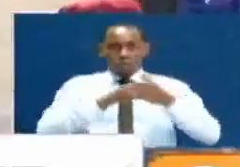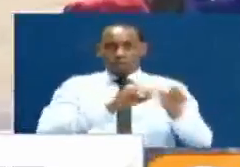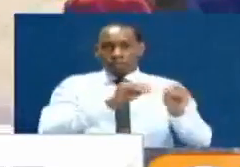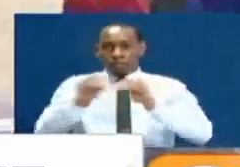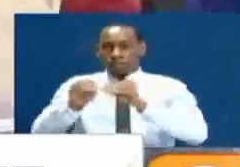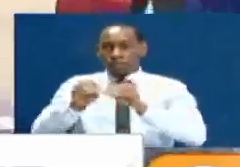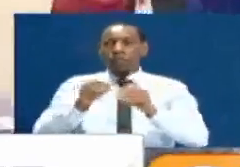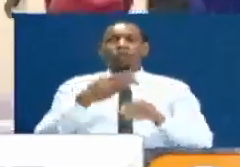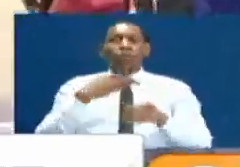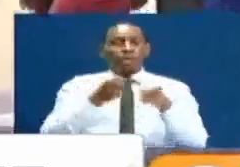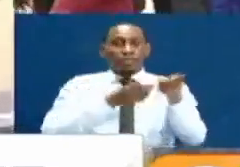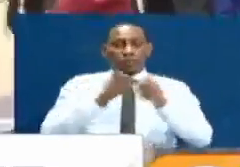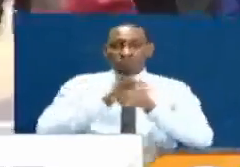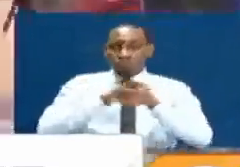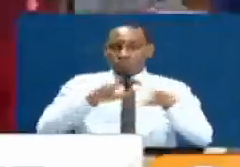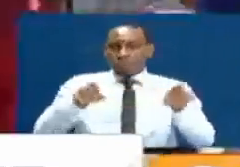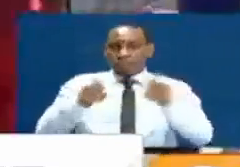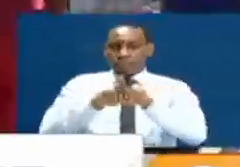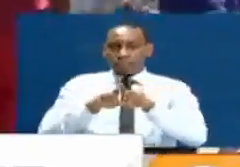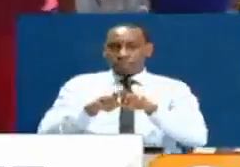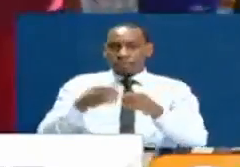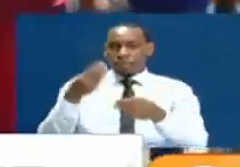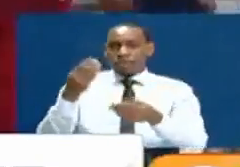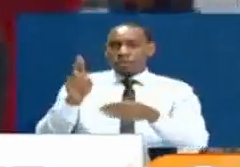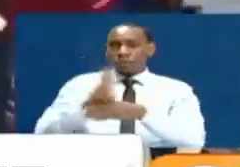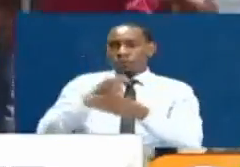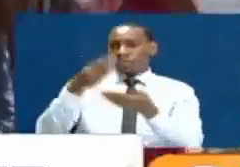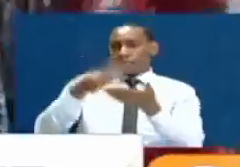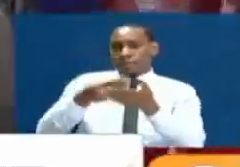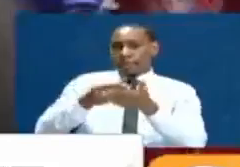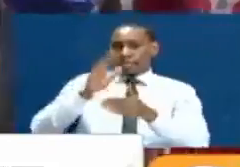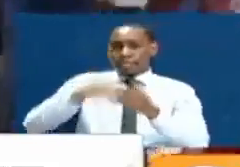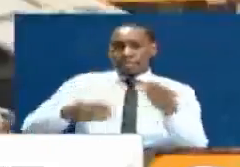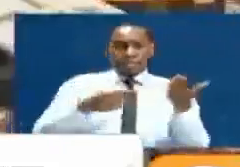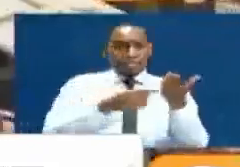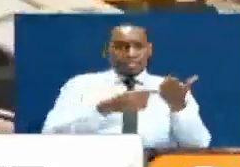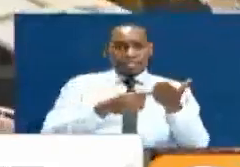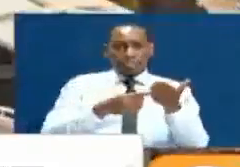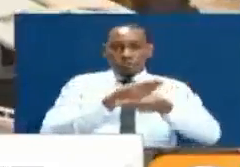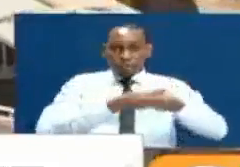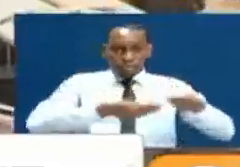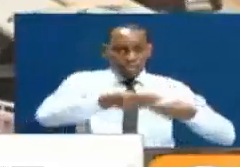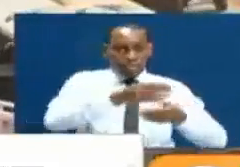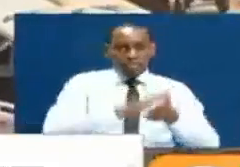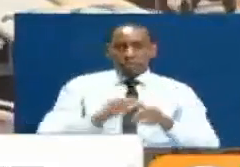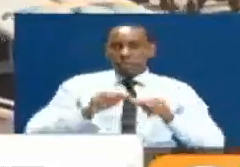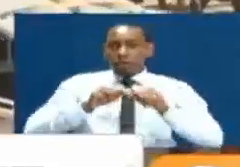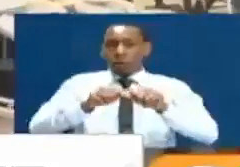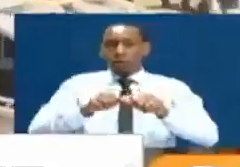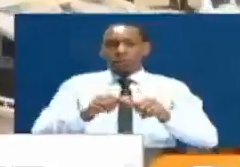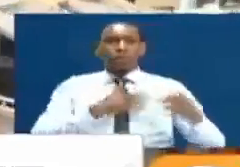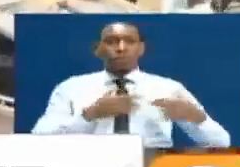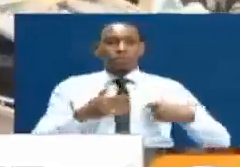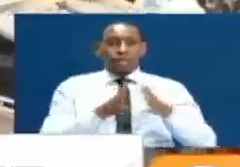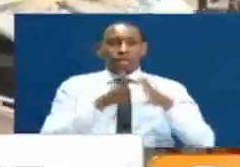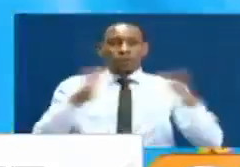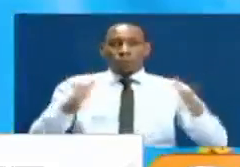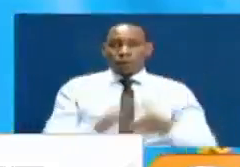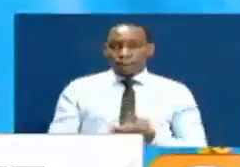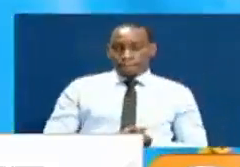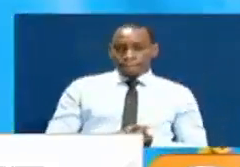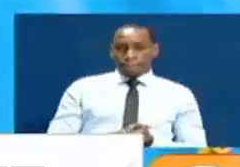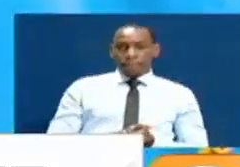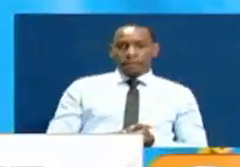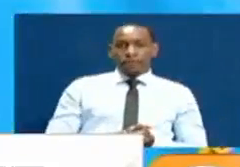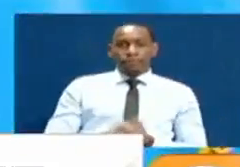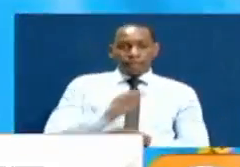containing spread of the virus, use of hard currency by most Kenyans instead of electronic transactions remains a major concern. I am asking